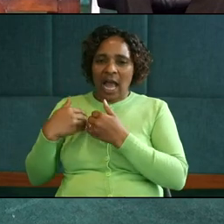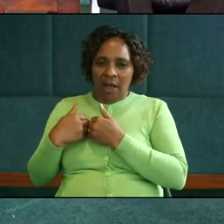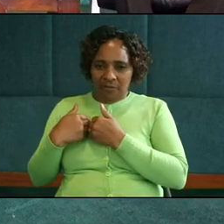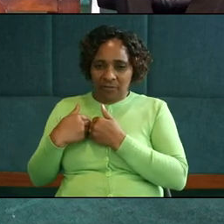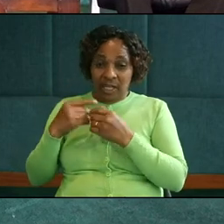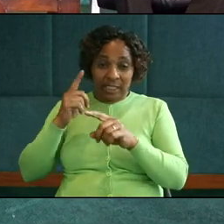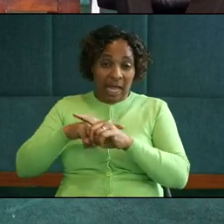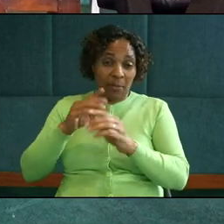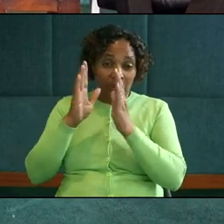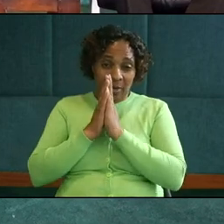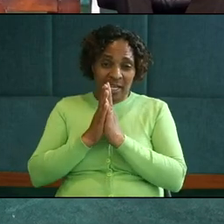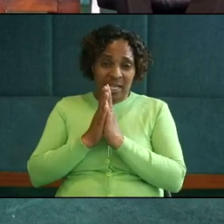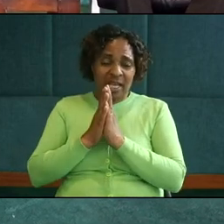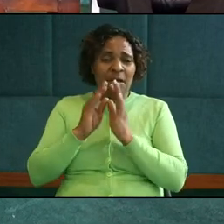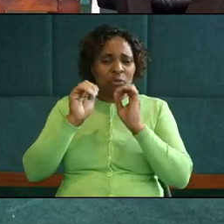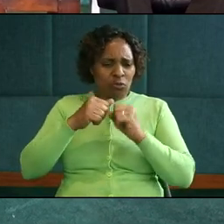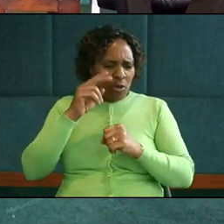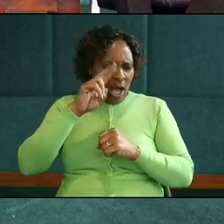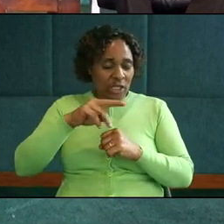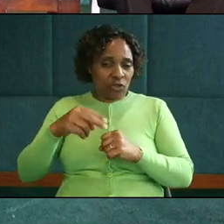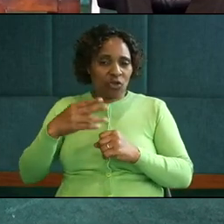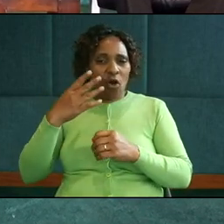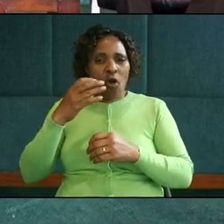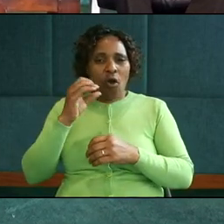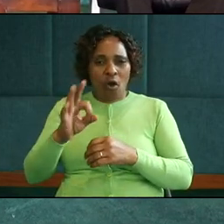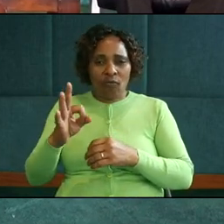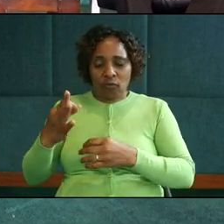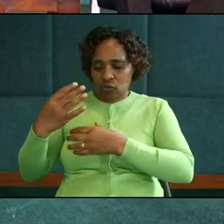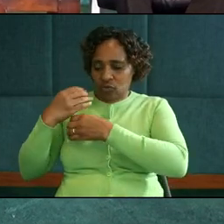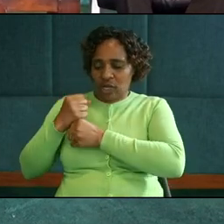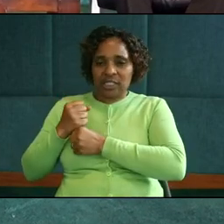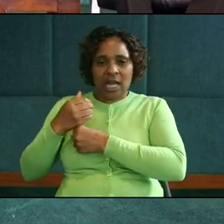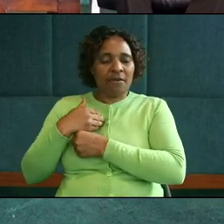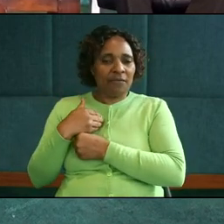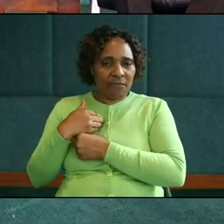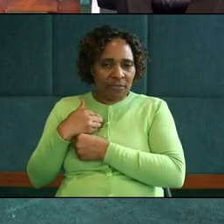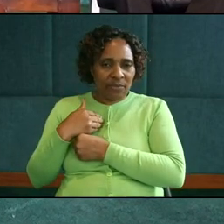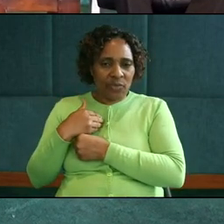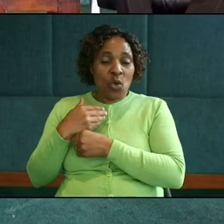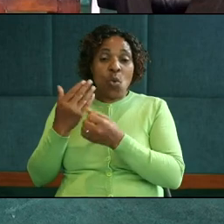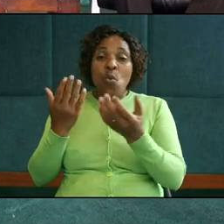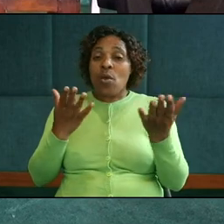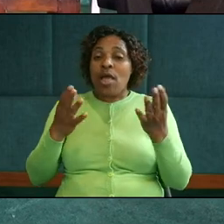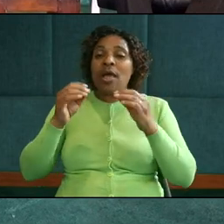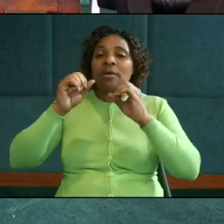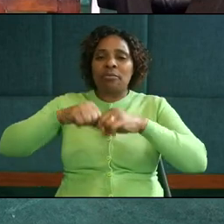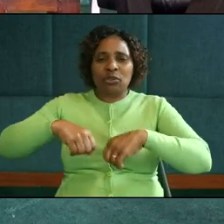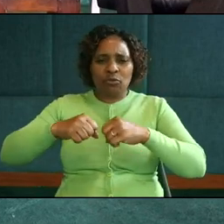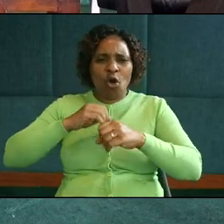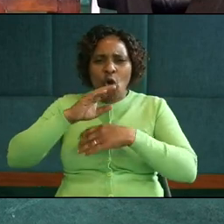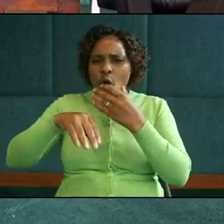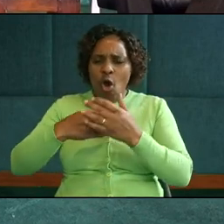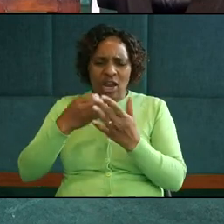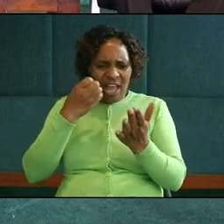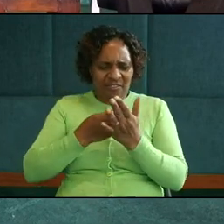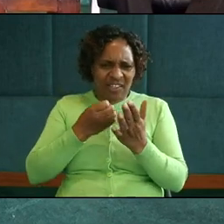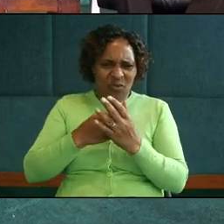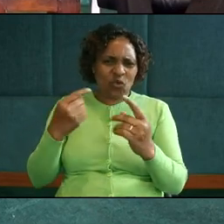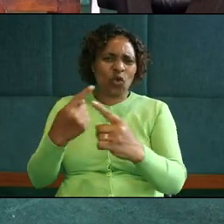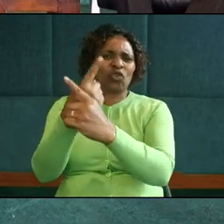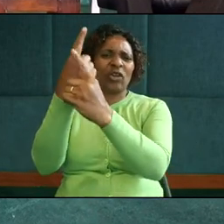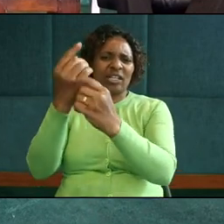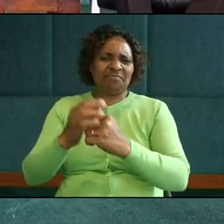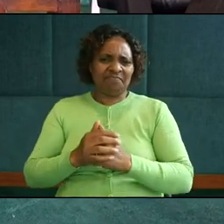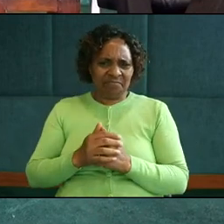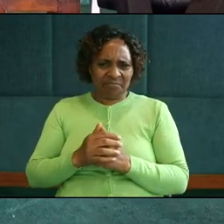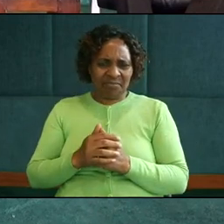pray, you know. We should have an attitude of trust, an attitude where we are able to, despite all evidence to the contrary, you know, fine, I've